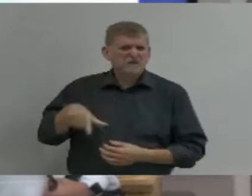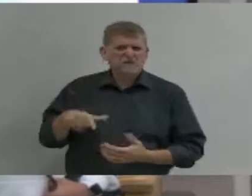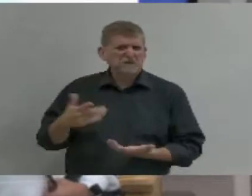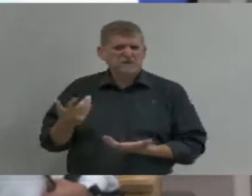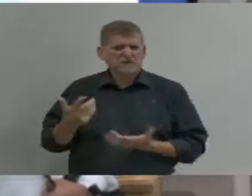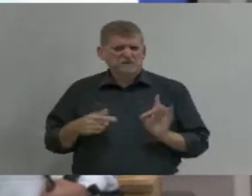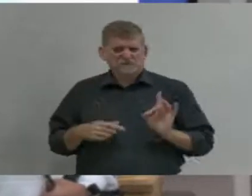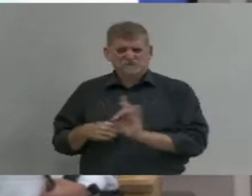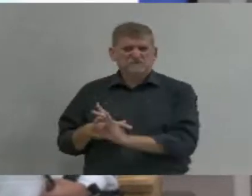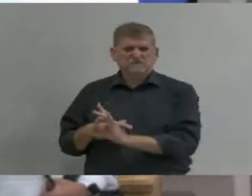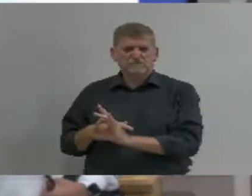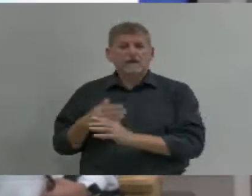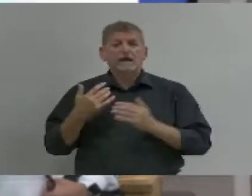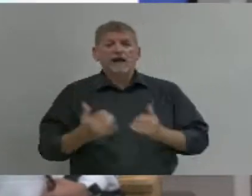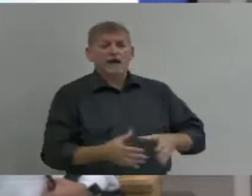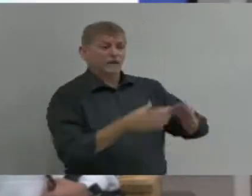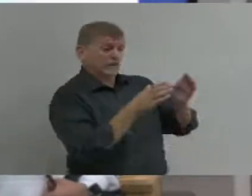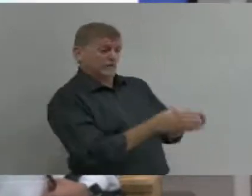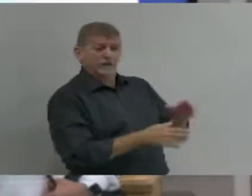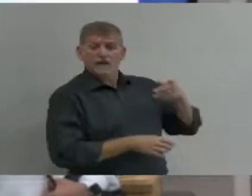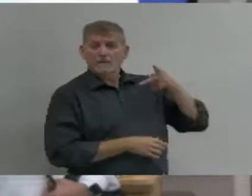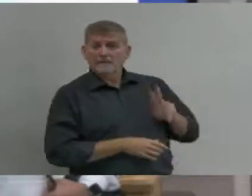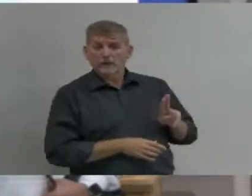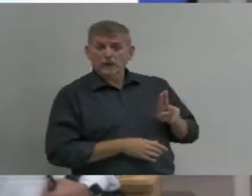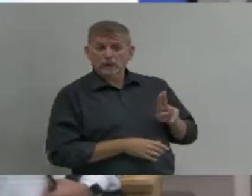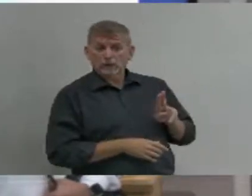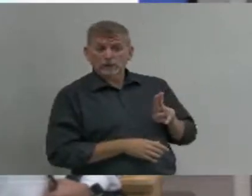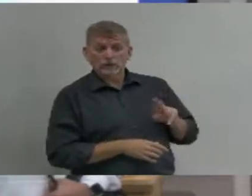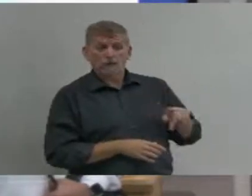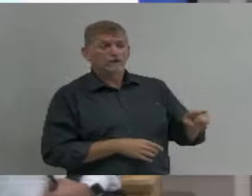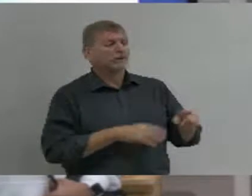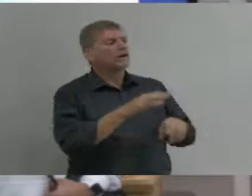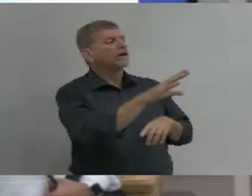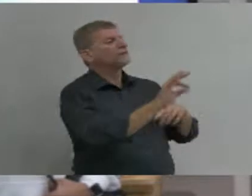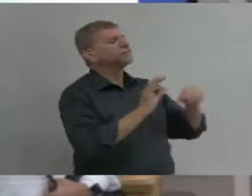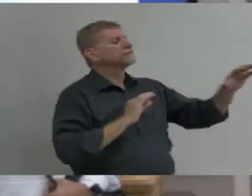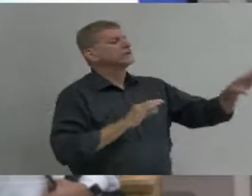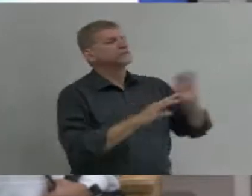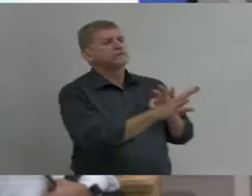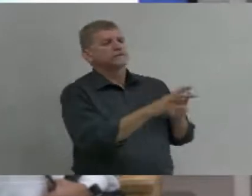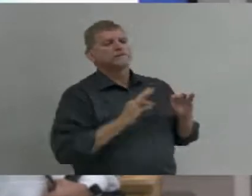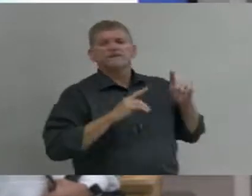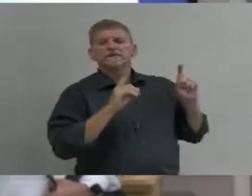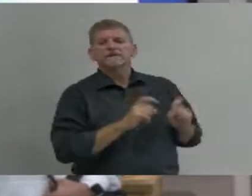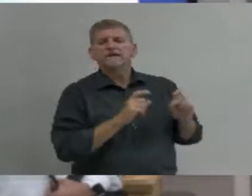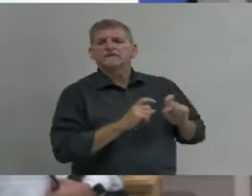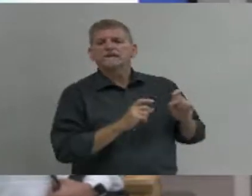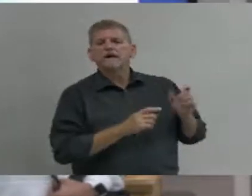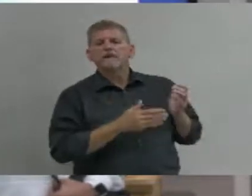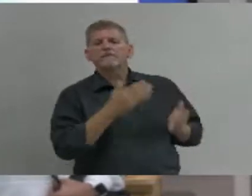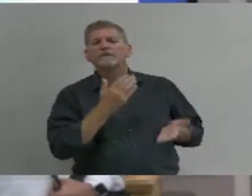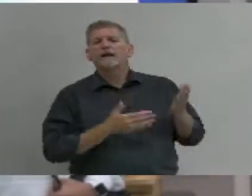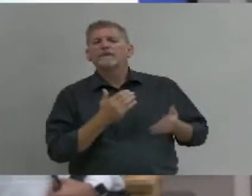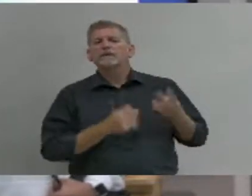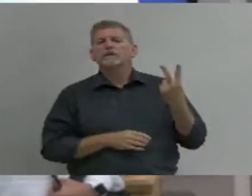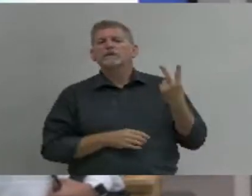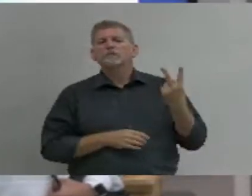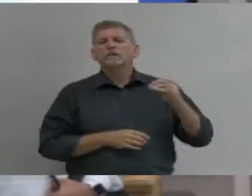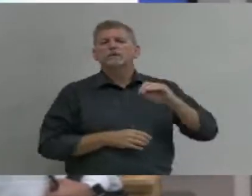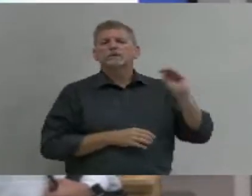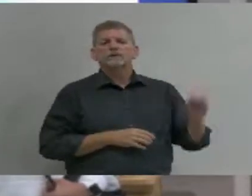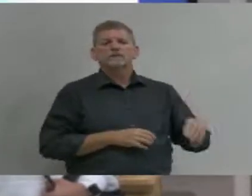and randomly test them, the Purdue students' incidence of having COVID may be 2%. Unless you have a test